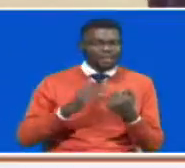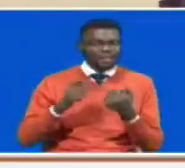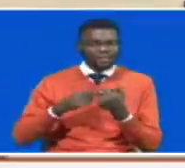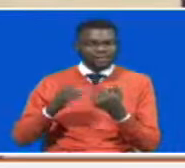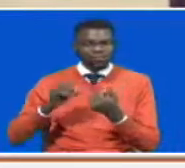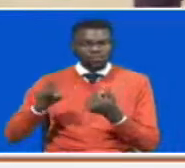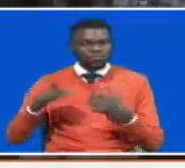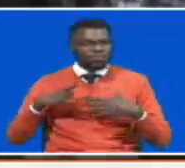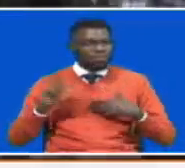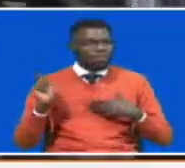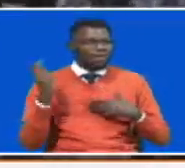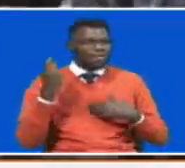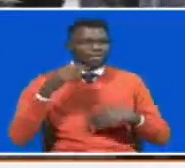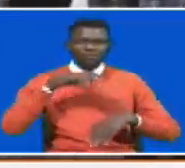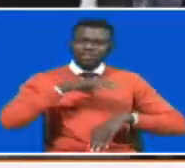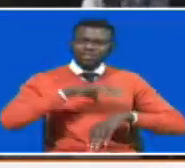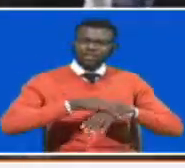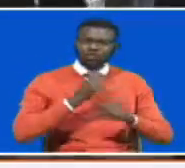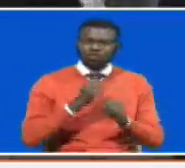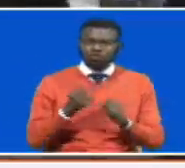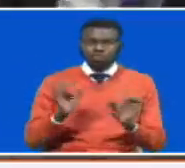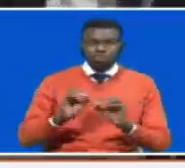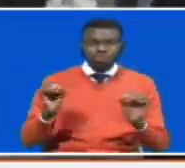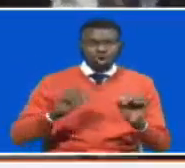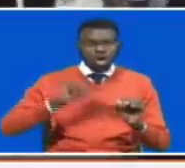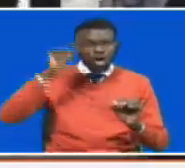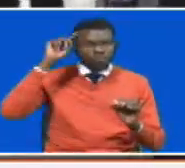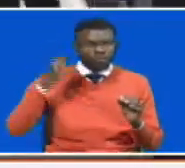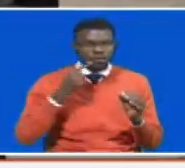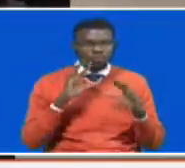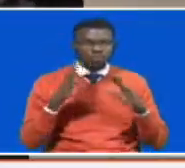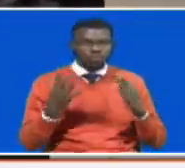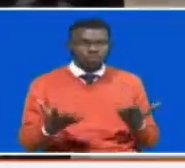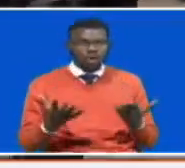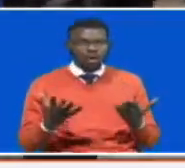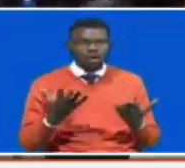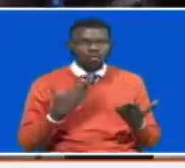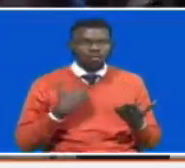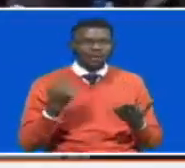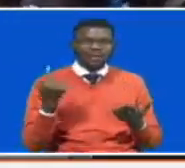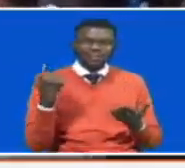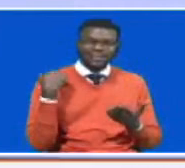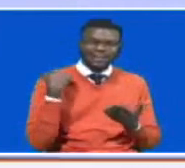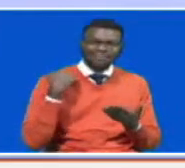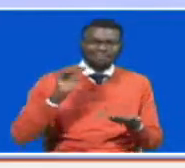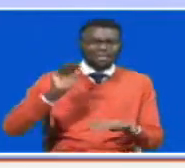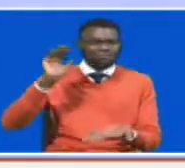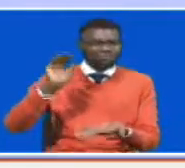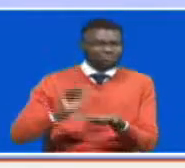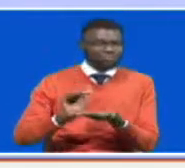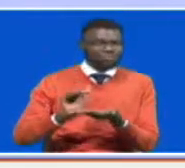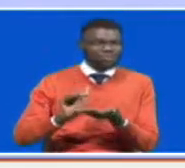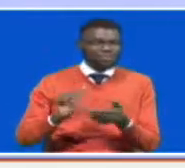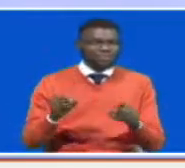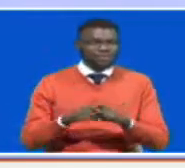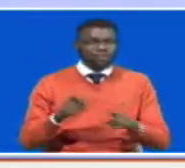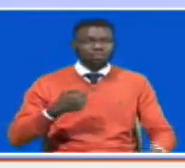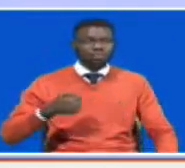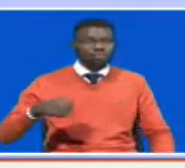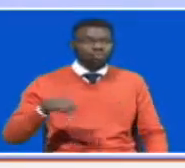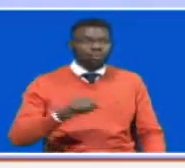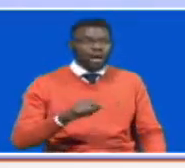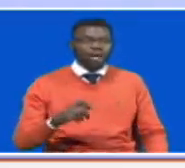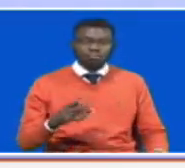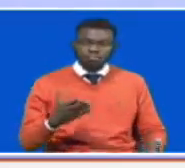unemployed Kenyans. The government says it is intervening to further lower these numbers. We also